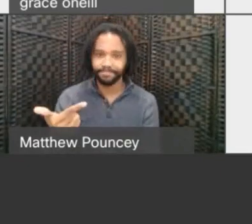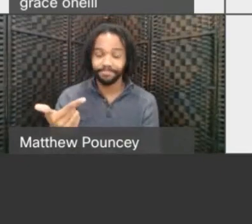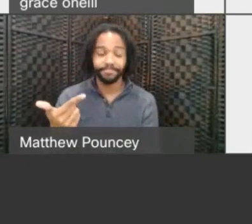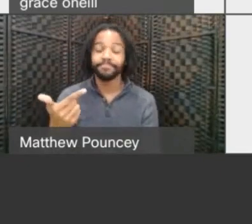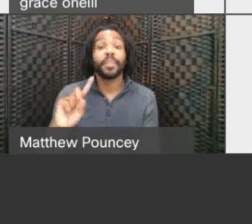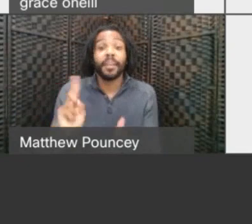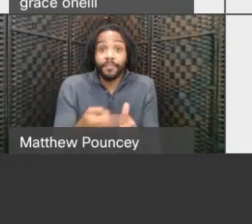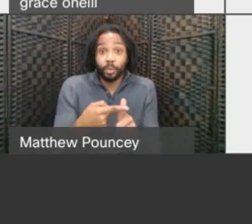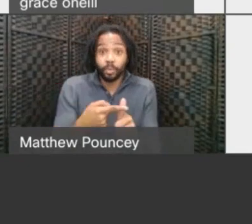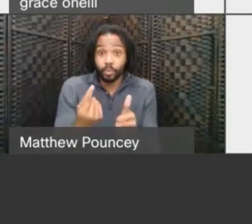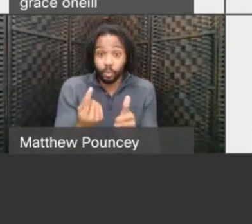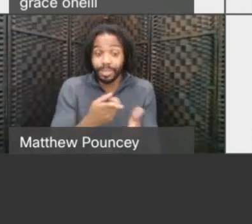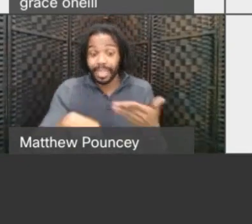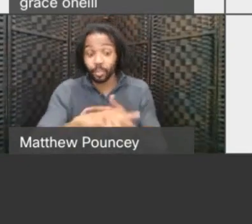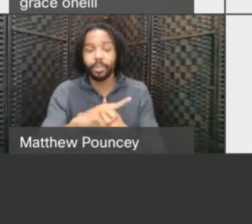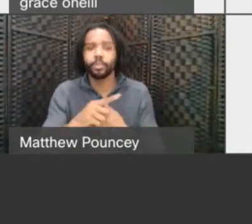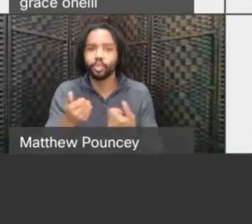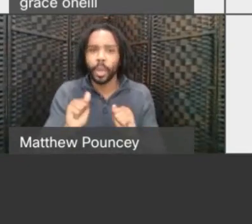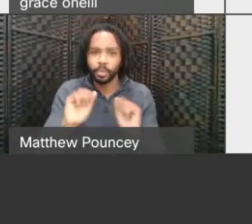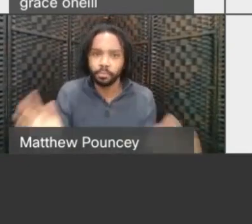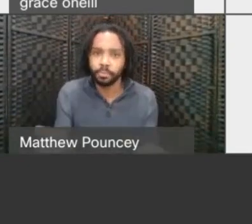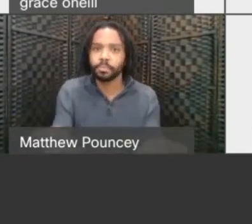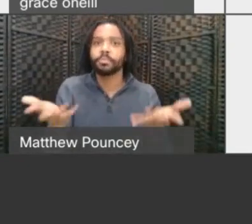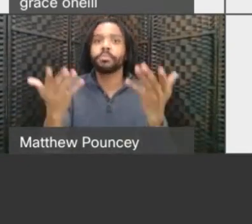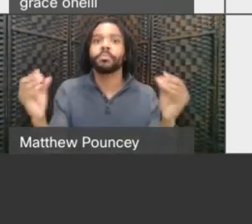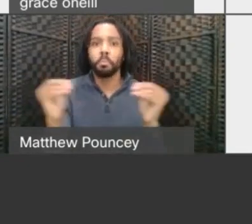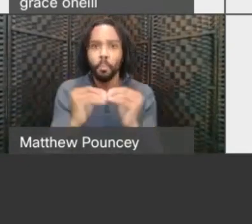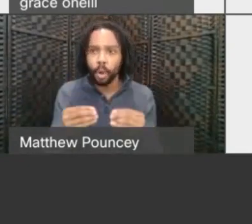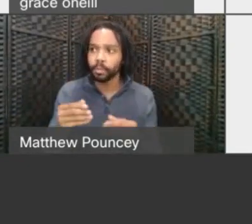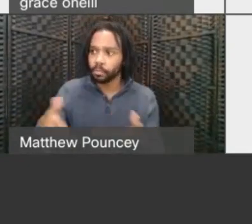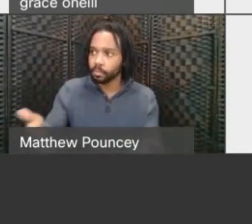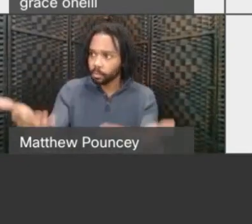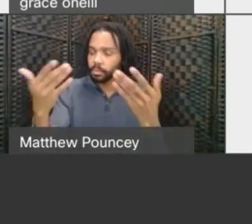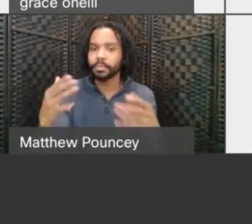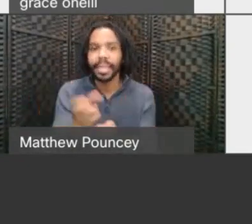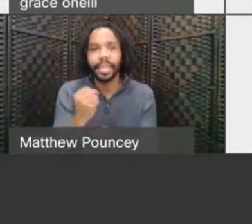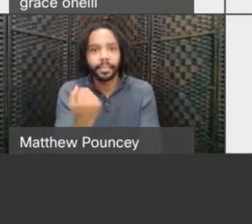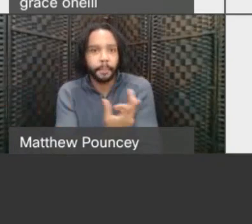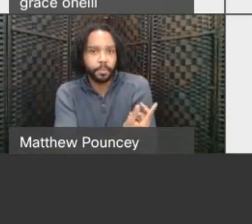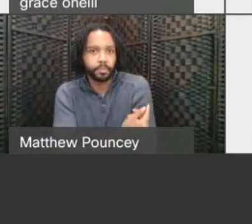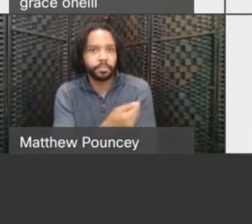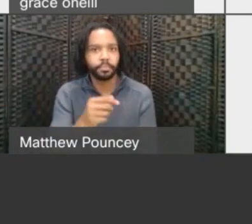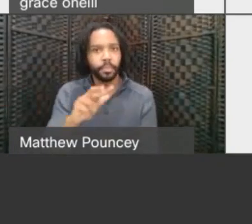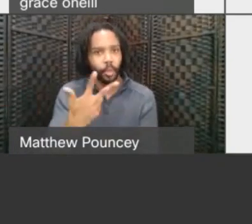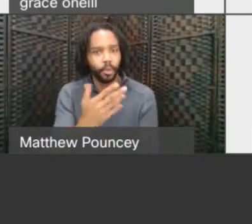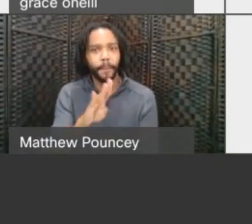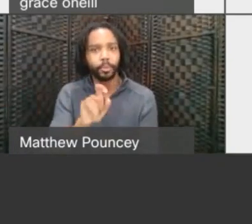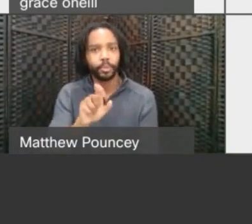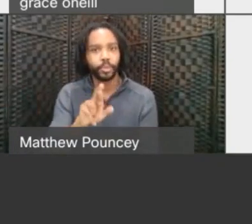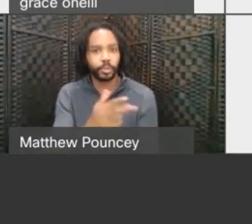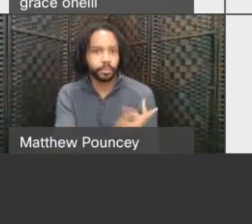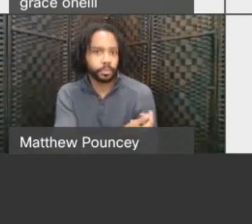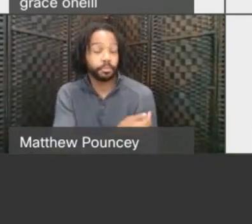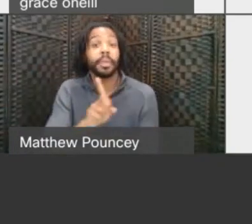to redouble these efforts, make sure that people are getting their boosters, and then we'll be making sure that people are able to